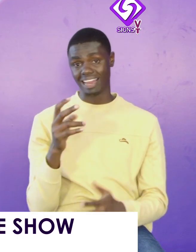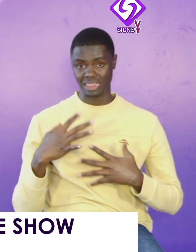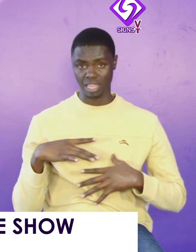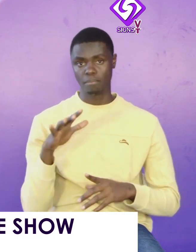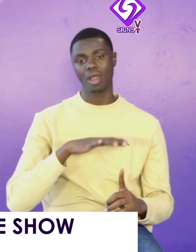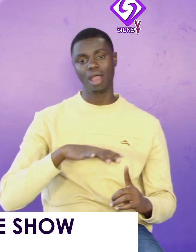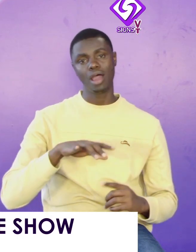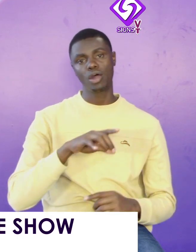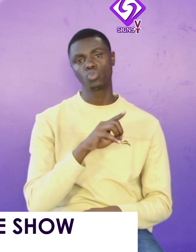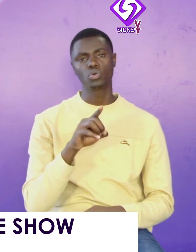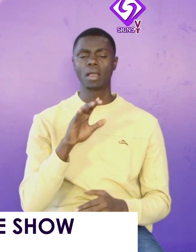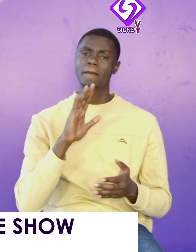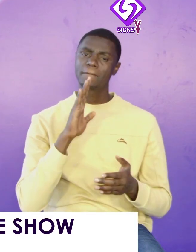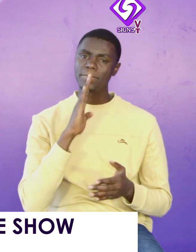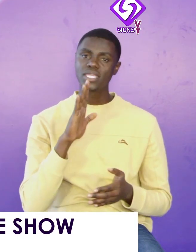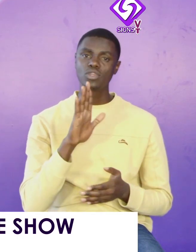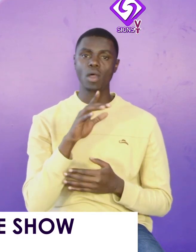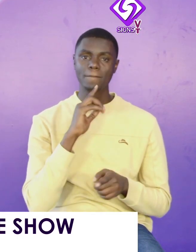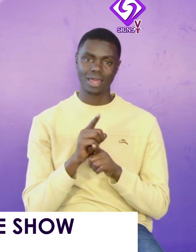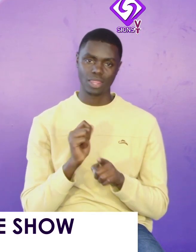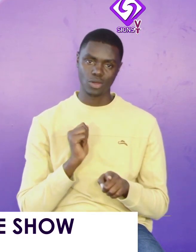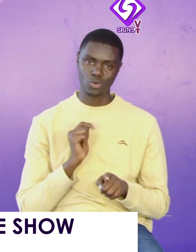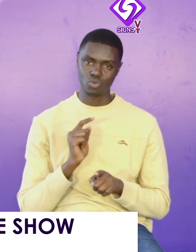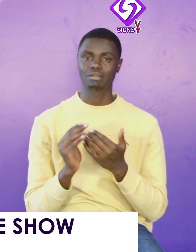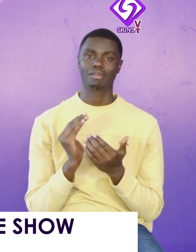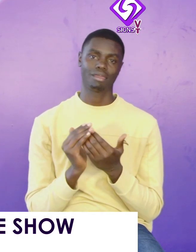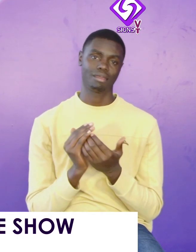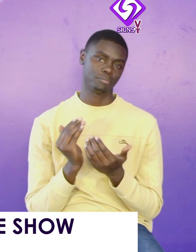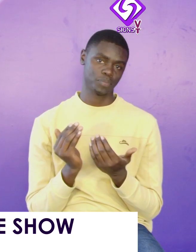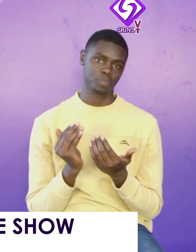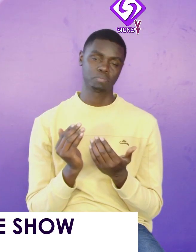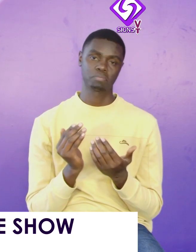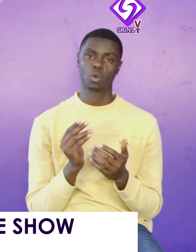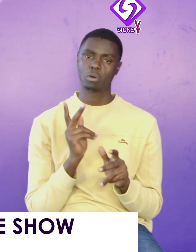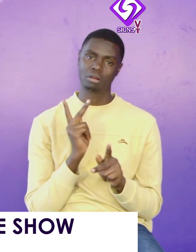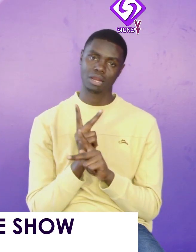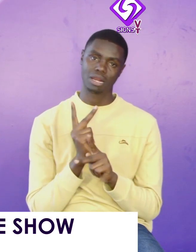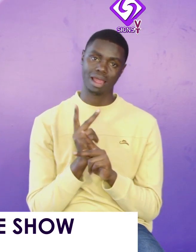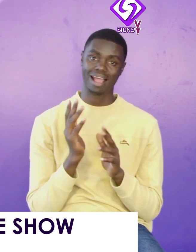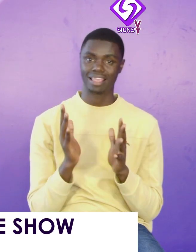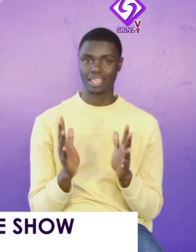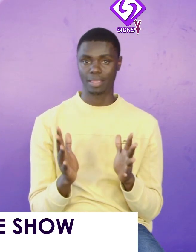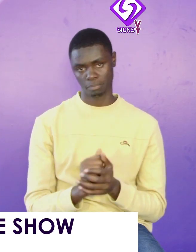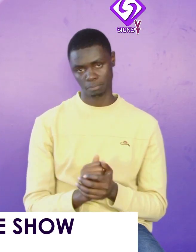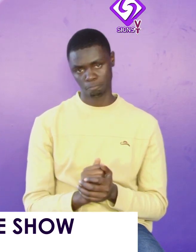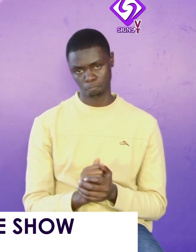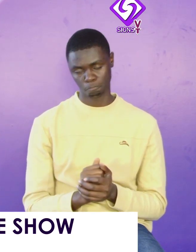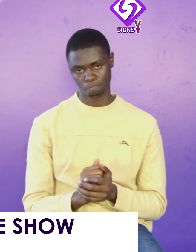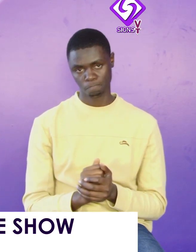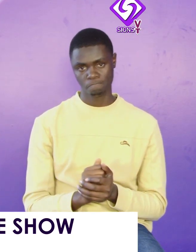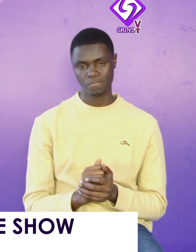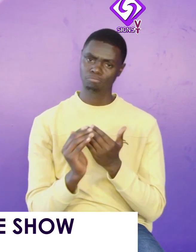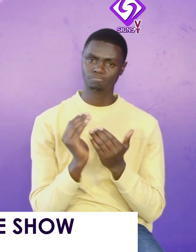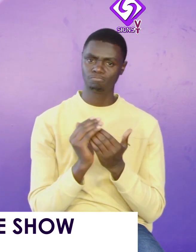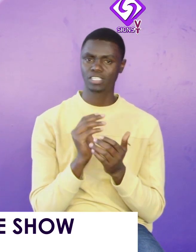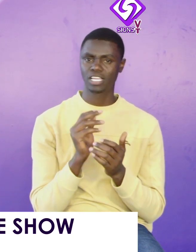Be your brother's or your sister's keeper. for lack of a better word. Just care,